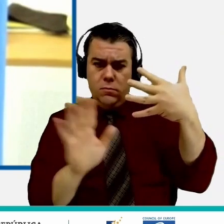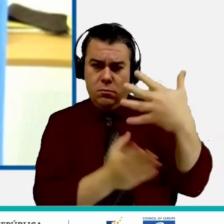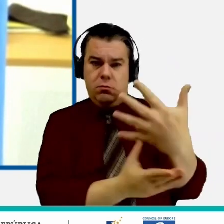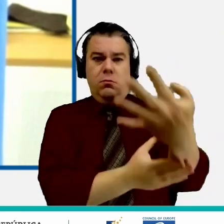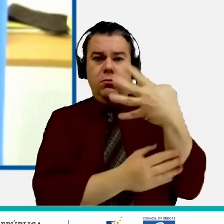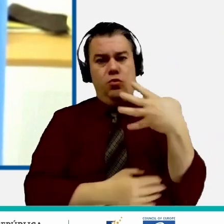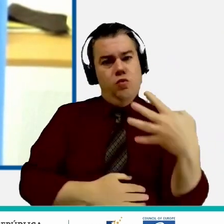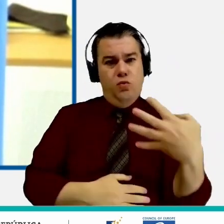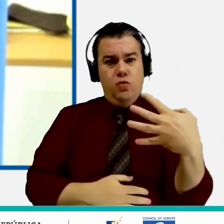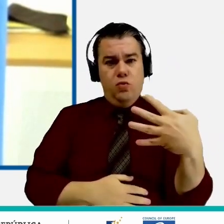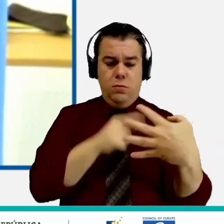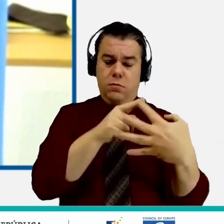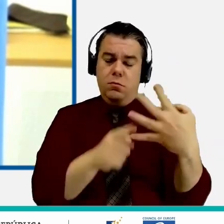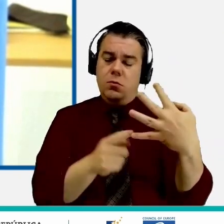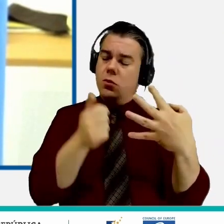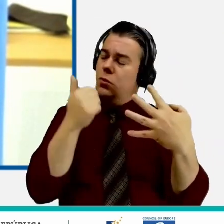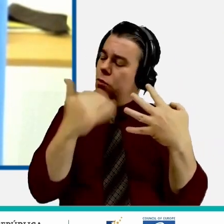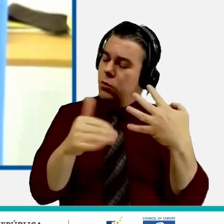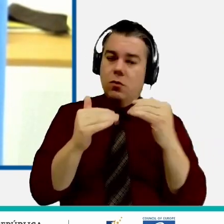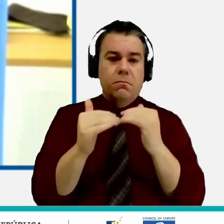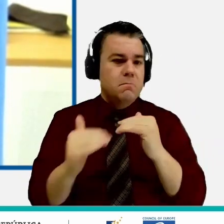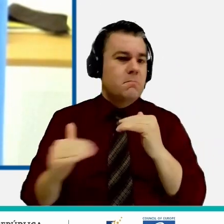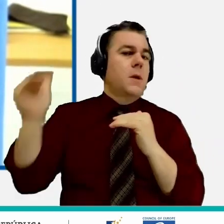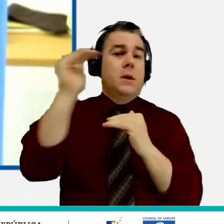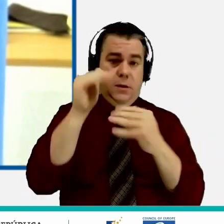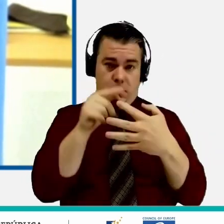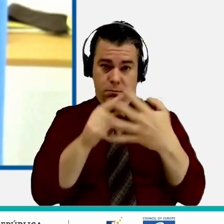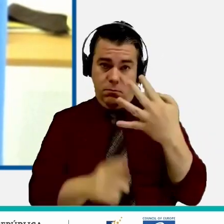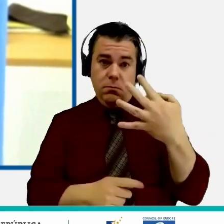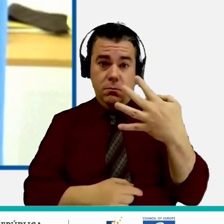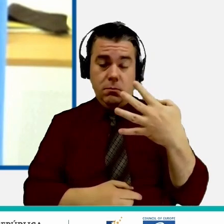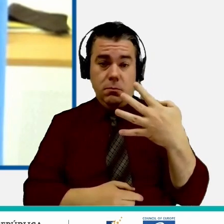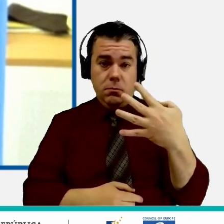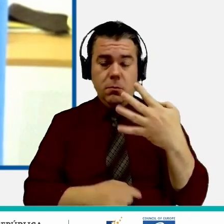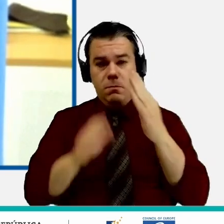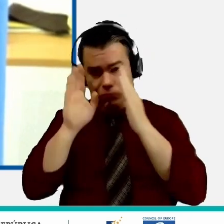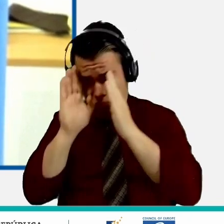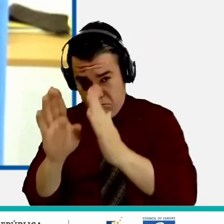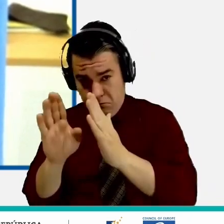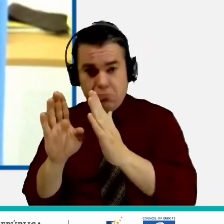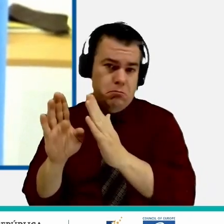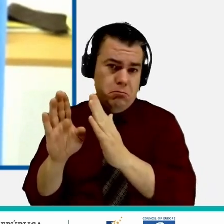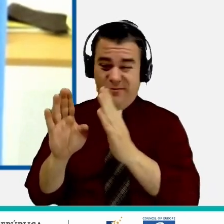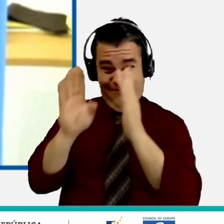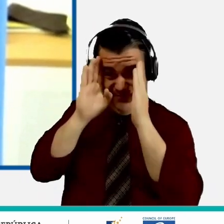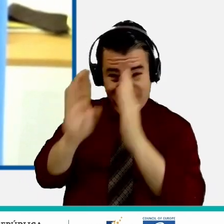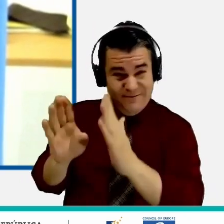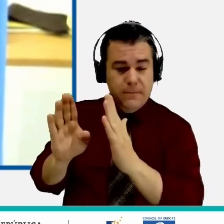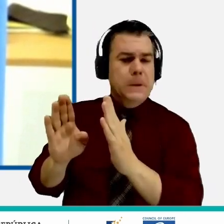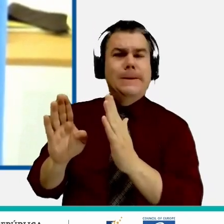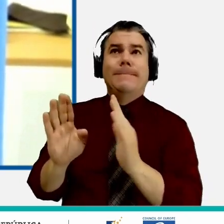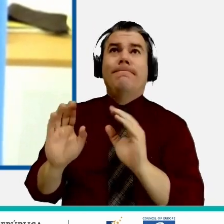experience, are particularly important and require attention. And not just attention, but actually political commitment